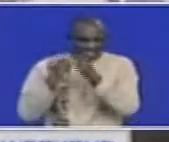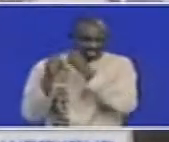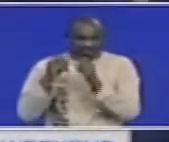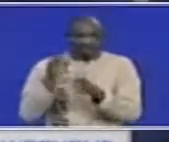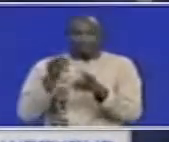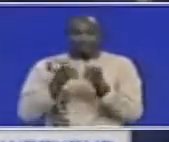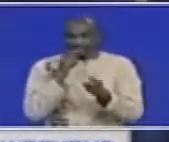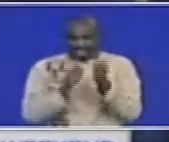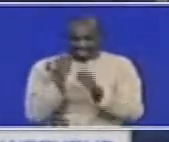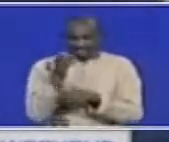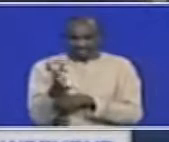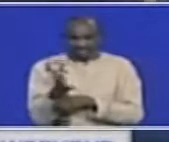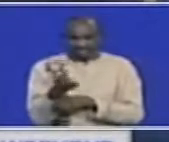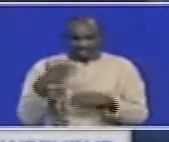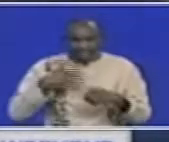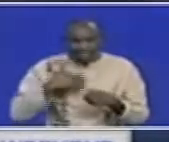thirst.